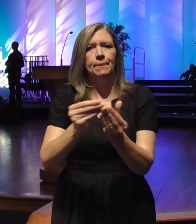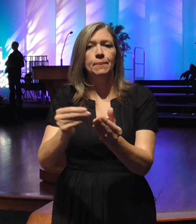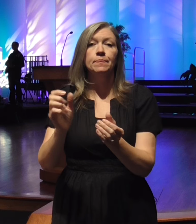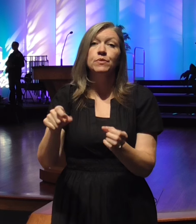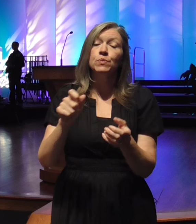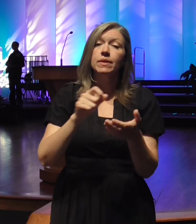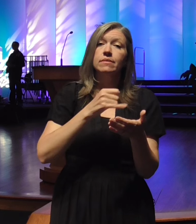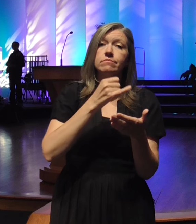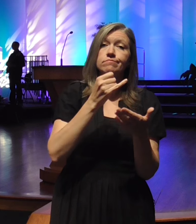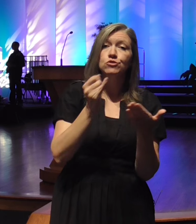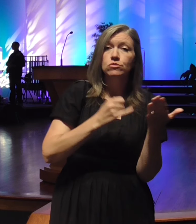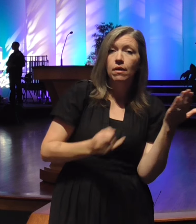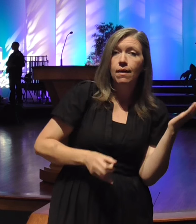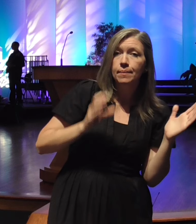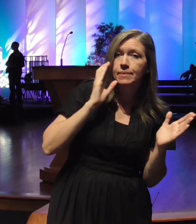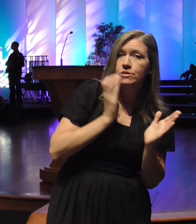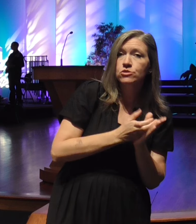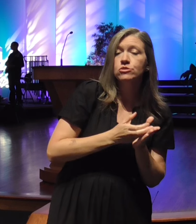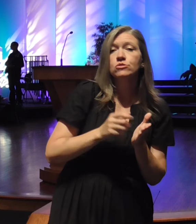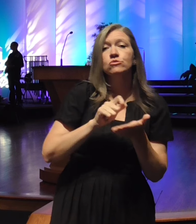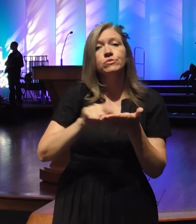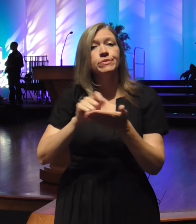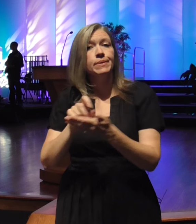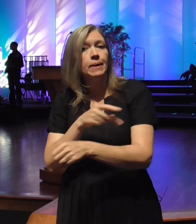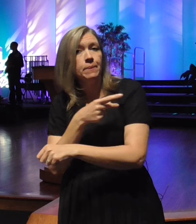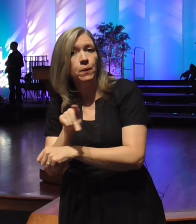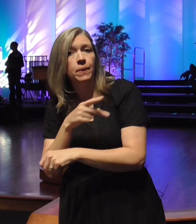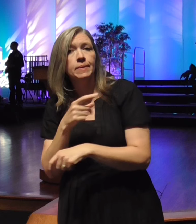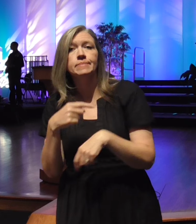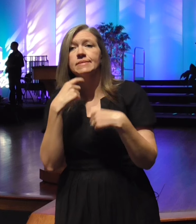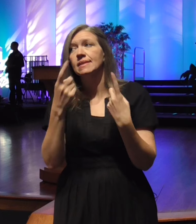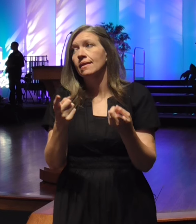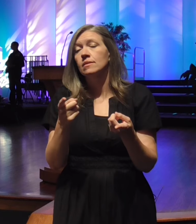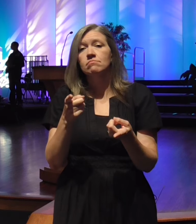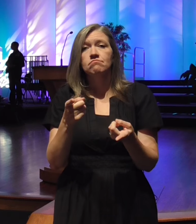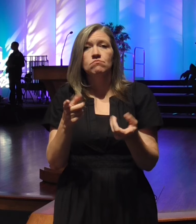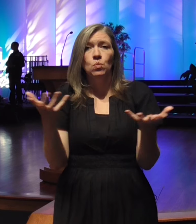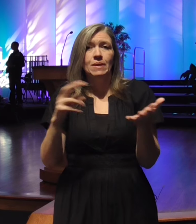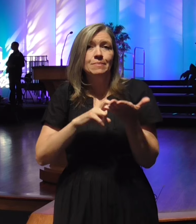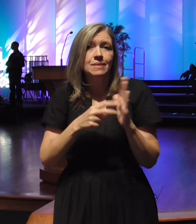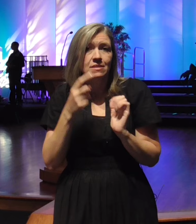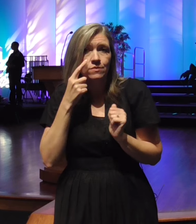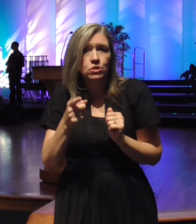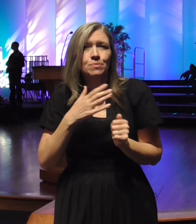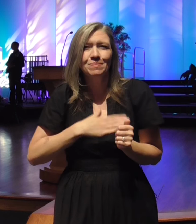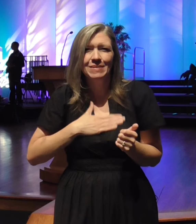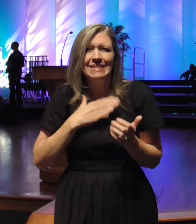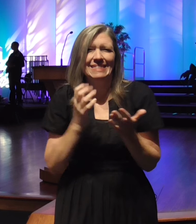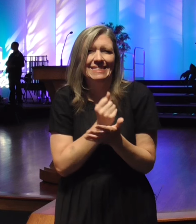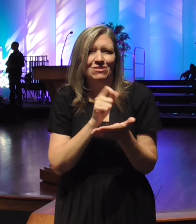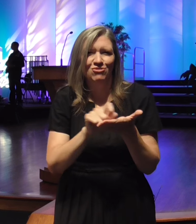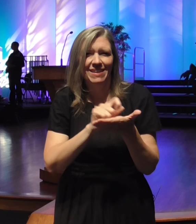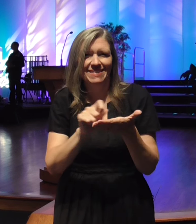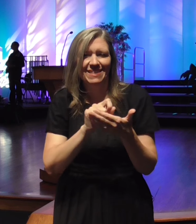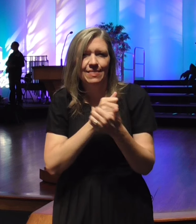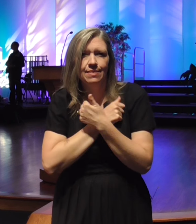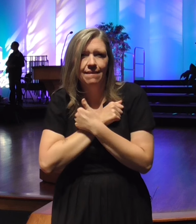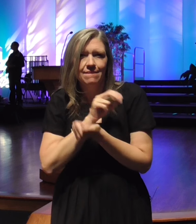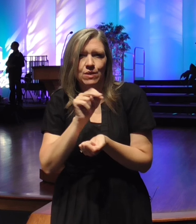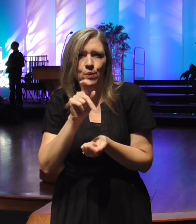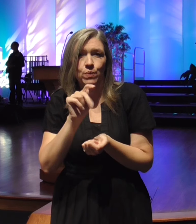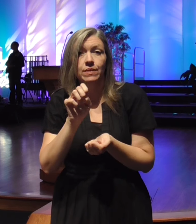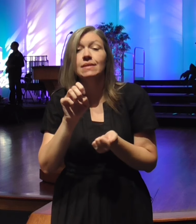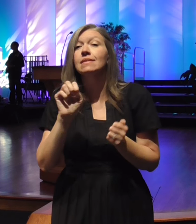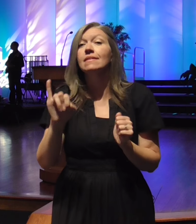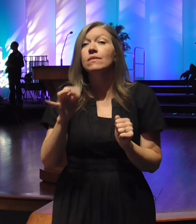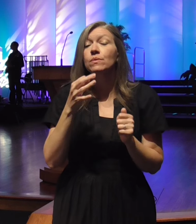love note to Reverend Josh. We've got a couple special books that we're going to put those love notes in. You can write a poem, you can draw a picture, you can just tell him how